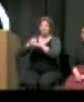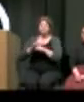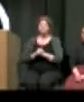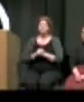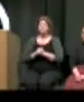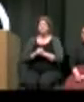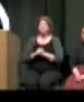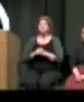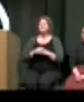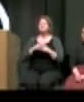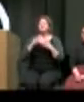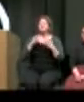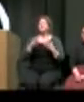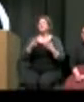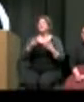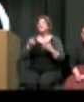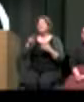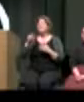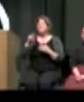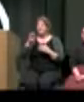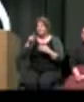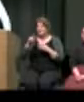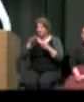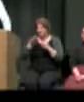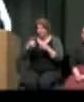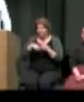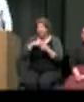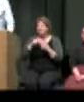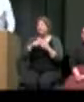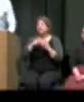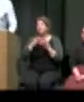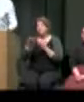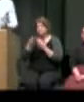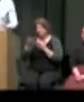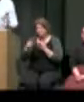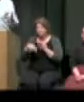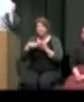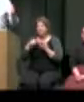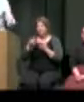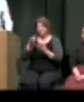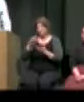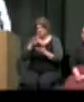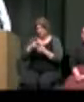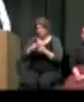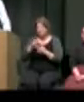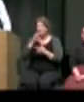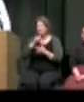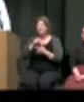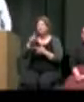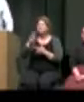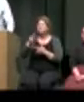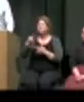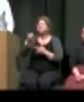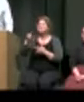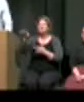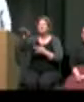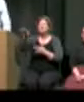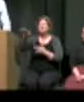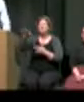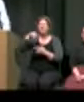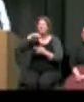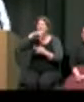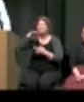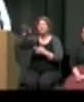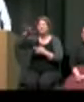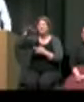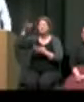We talked about the enclosed Pug Mill mixing and then transportation. As Courtney mentioned, it's an old dumping site. There's debris everywhere down